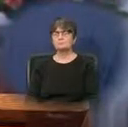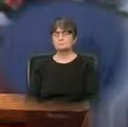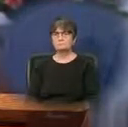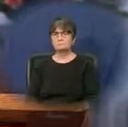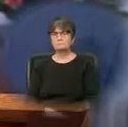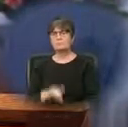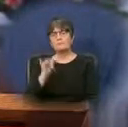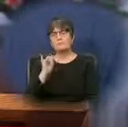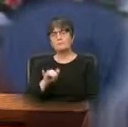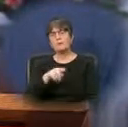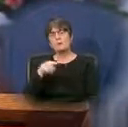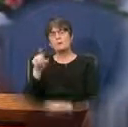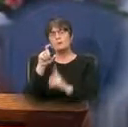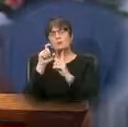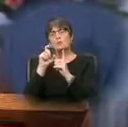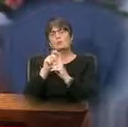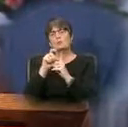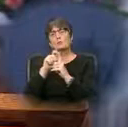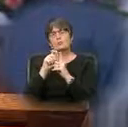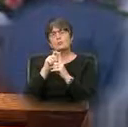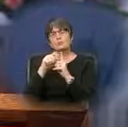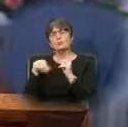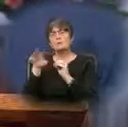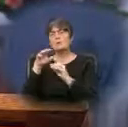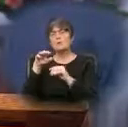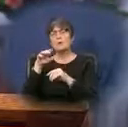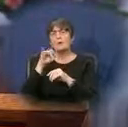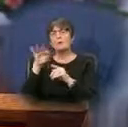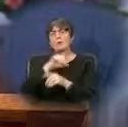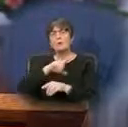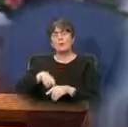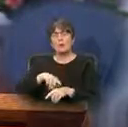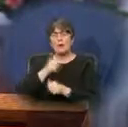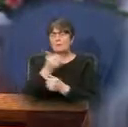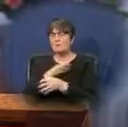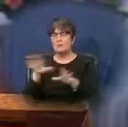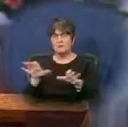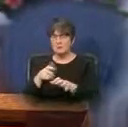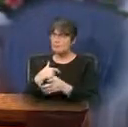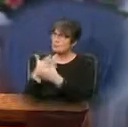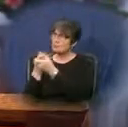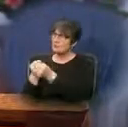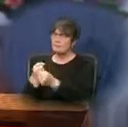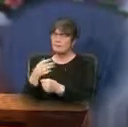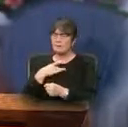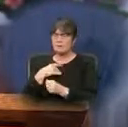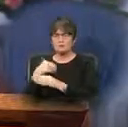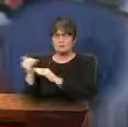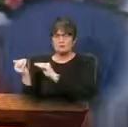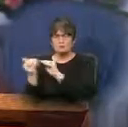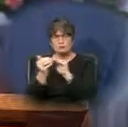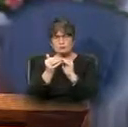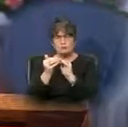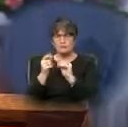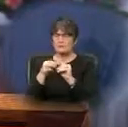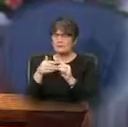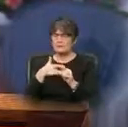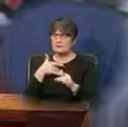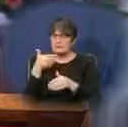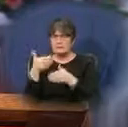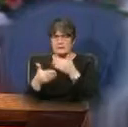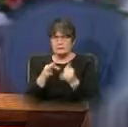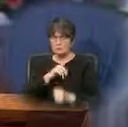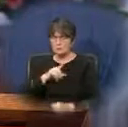Upright is the word of the Lord, and all his works are trustworthy. He loves justice and right. Of the kindness of the